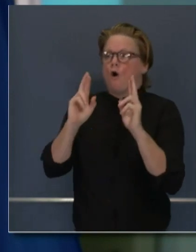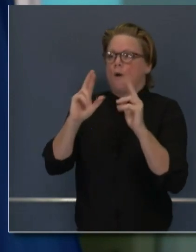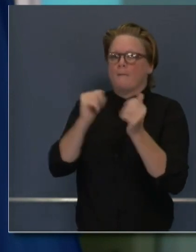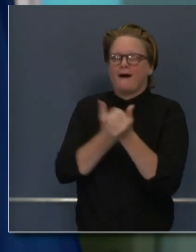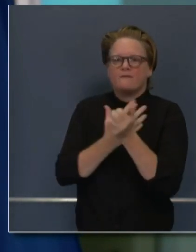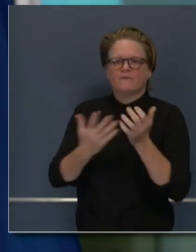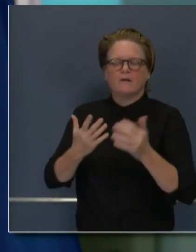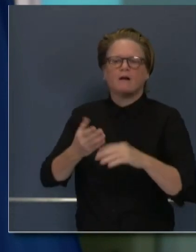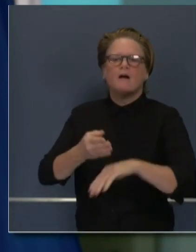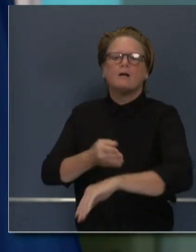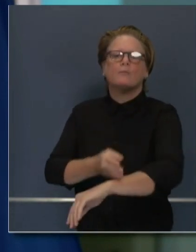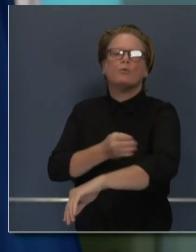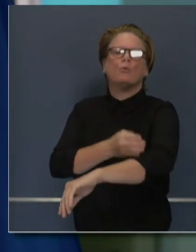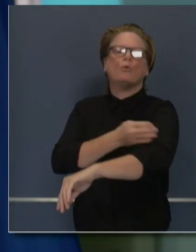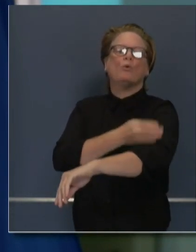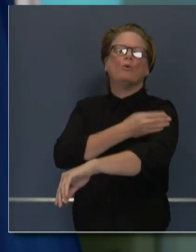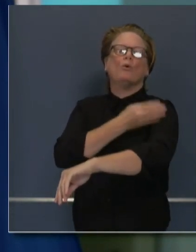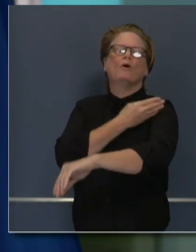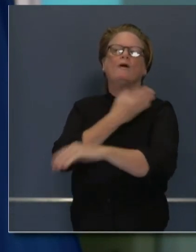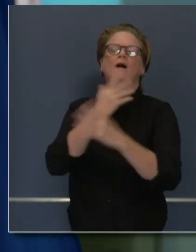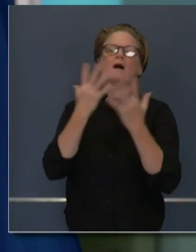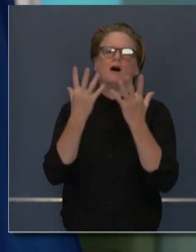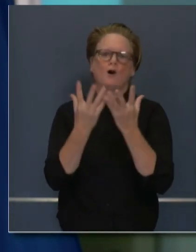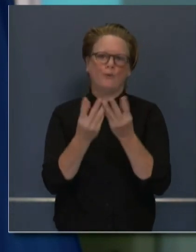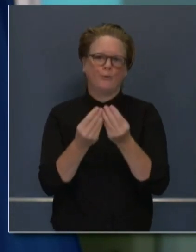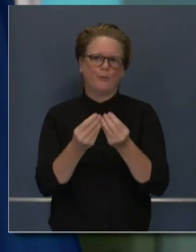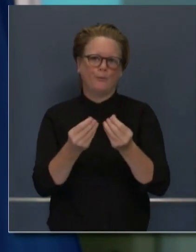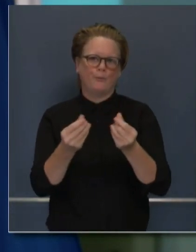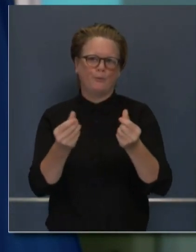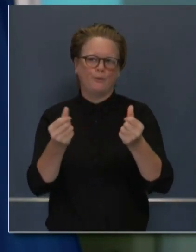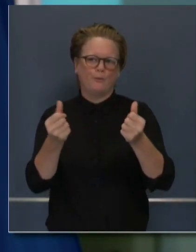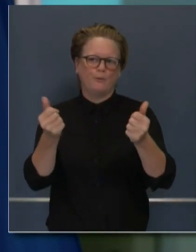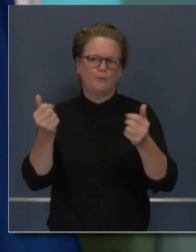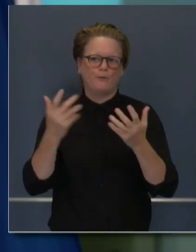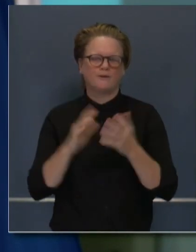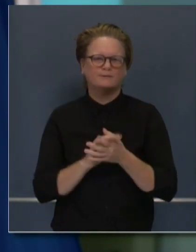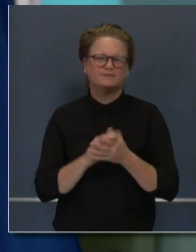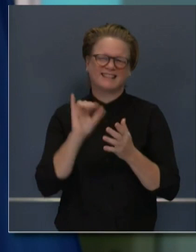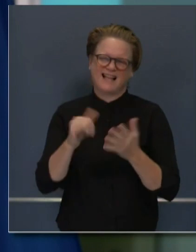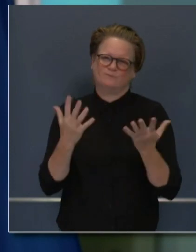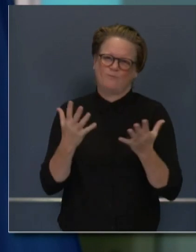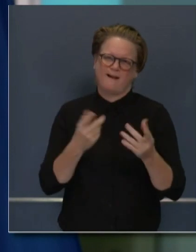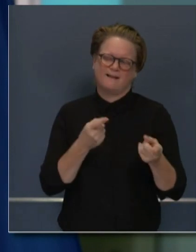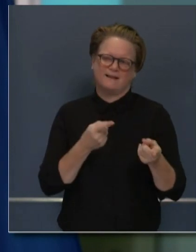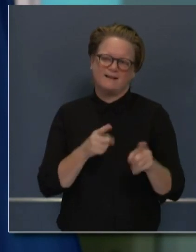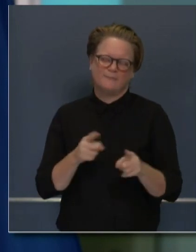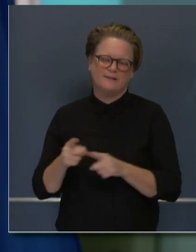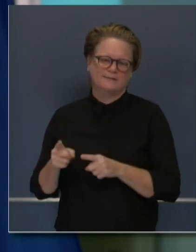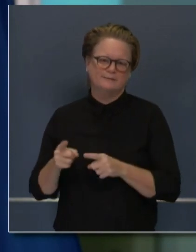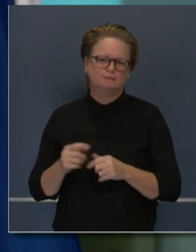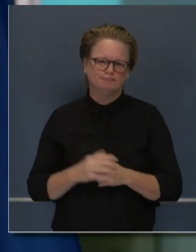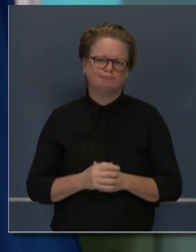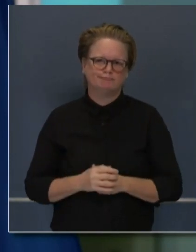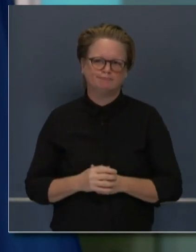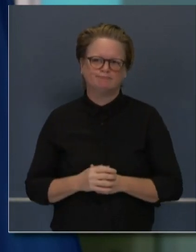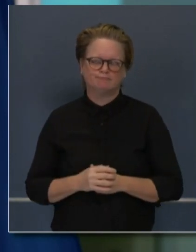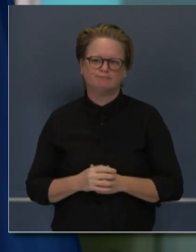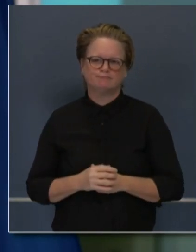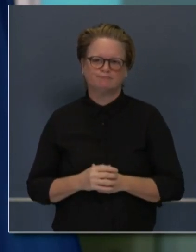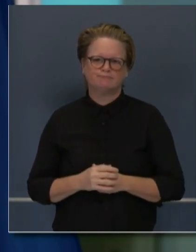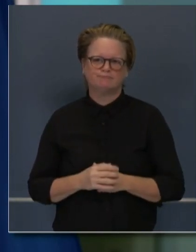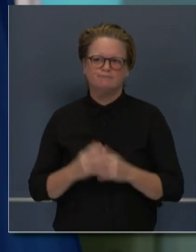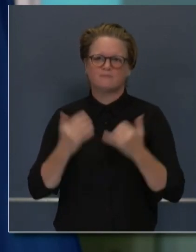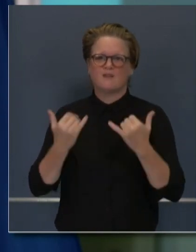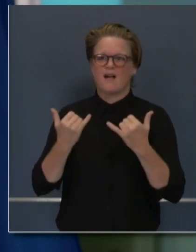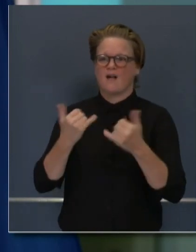occurred in the last really 10 days or so. And that's a rate of increase that makes this